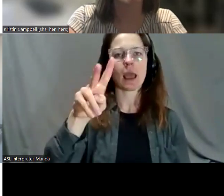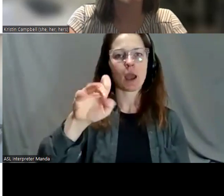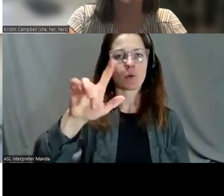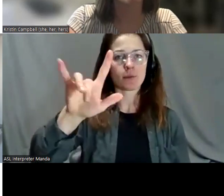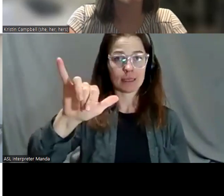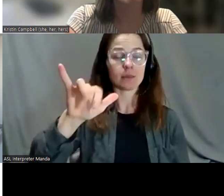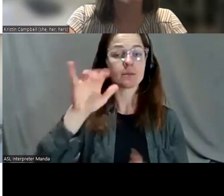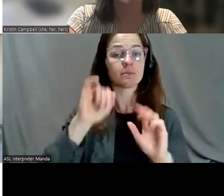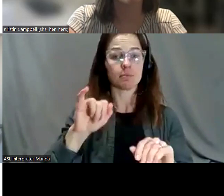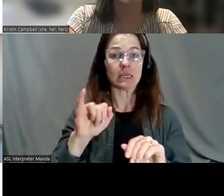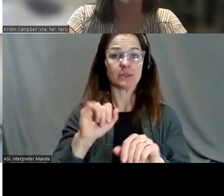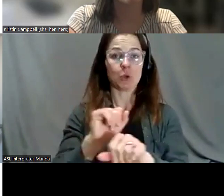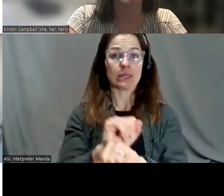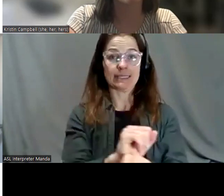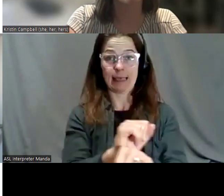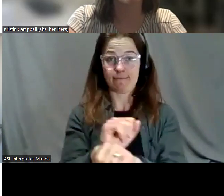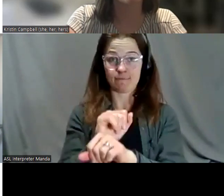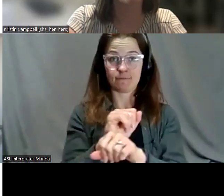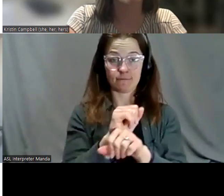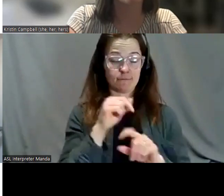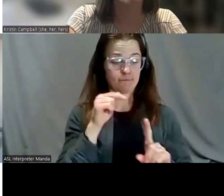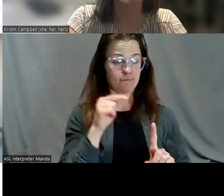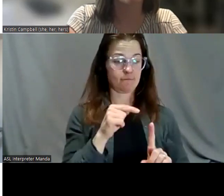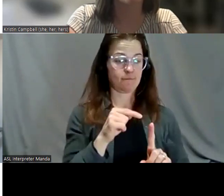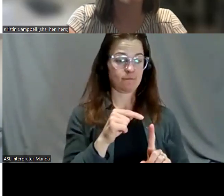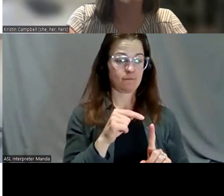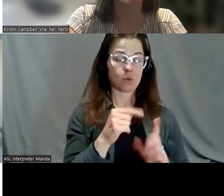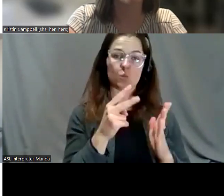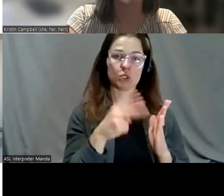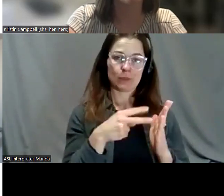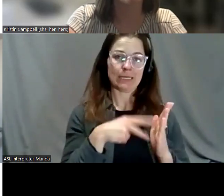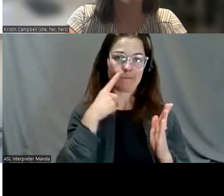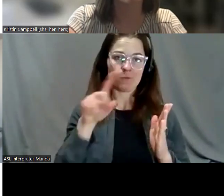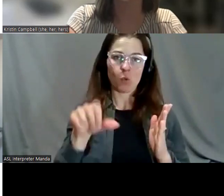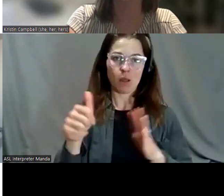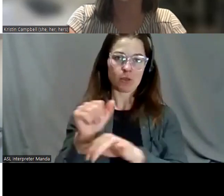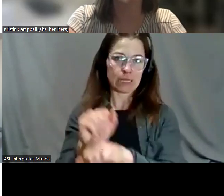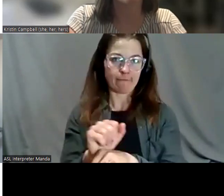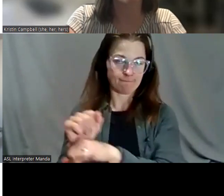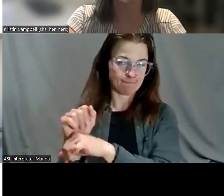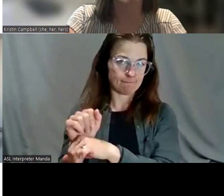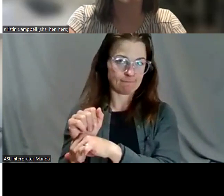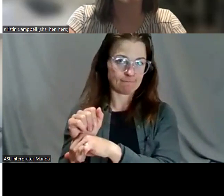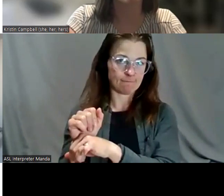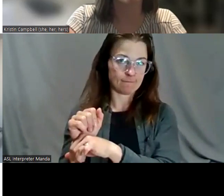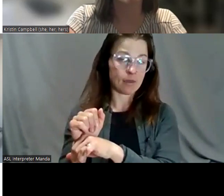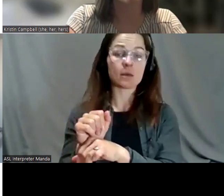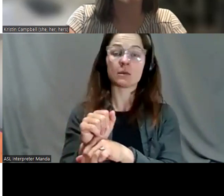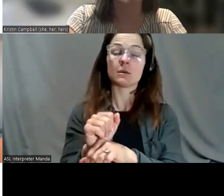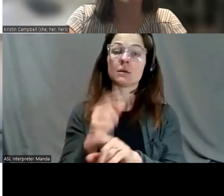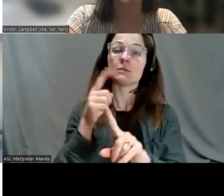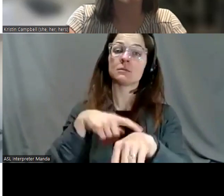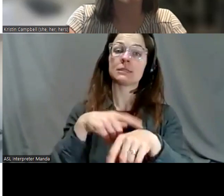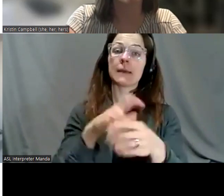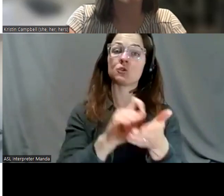they had a slave with them at the point where that slave was reading for them. But when they come to write, they would say, oh, I